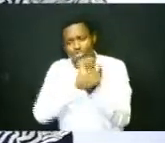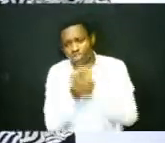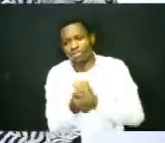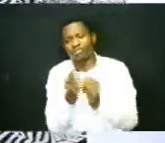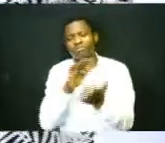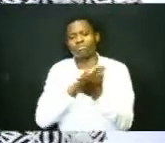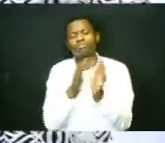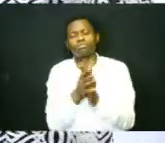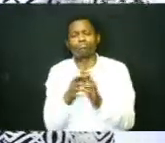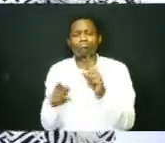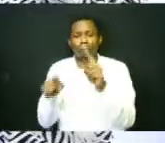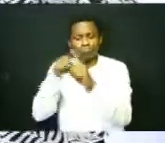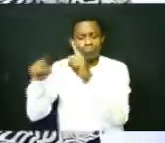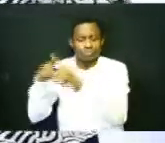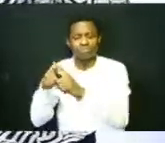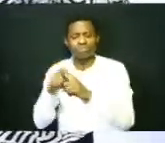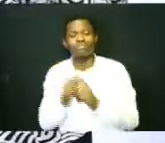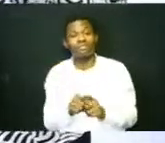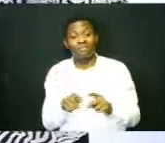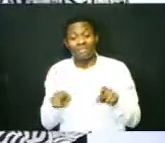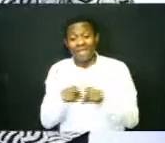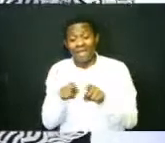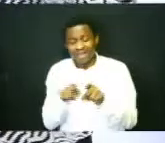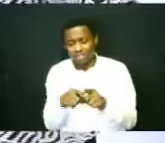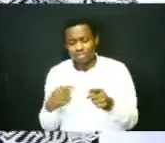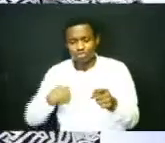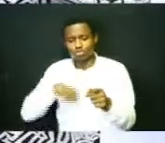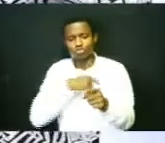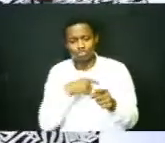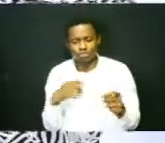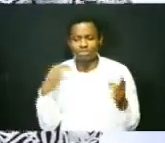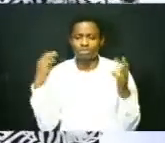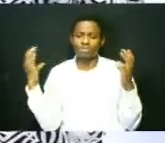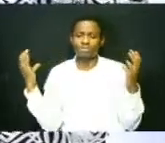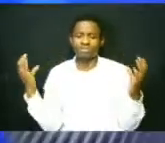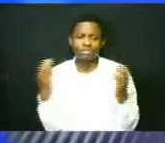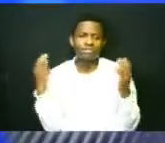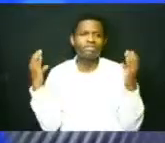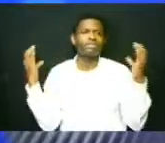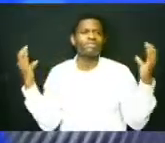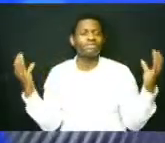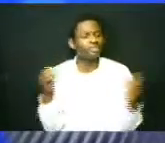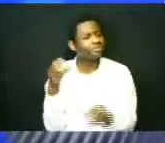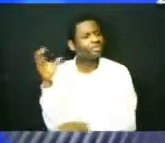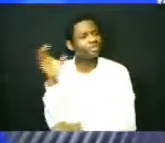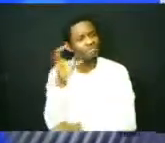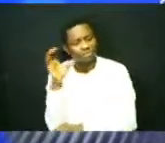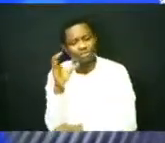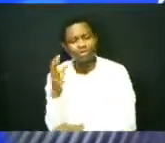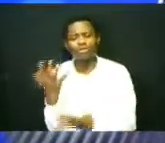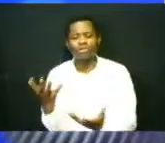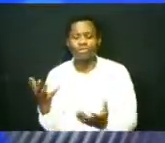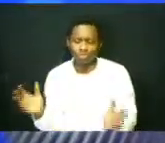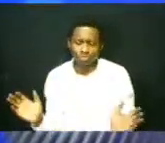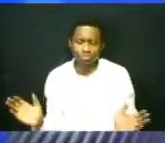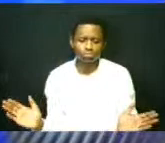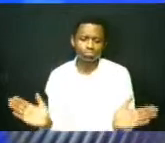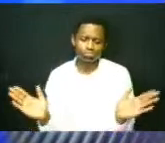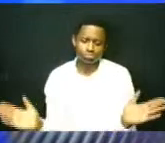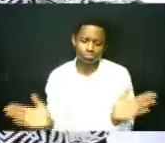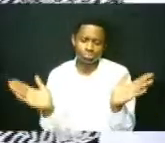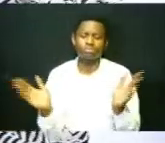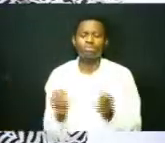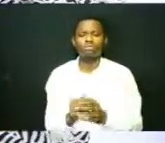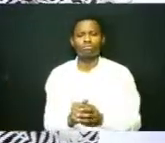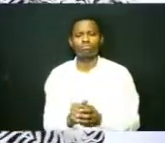we celebrate Christmas, I want to encourage you to reposition